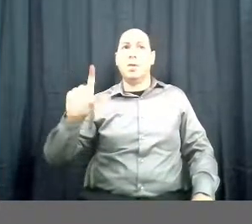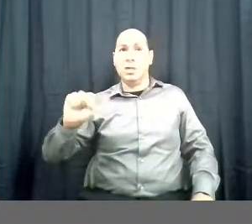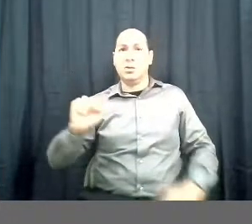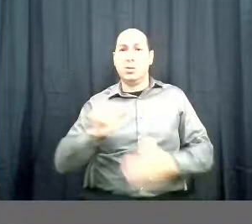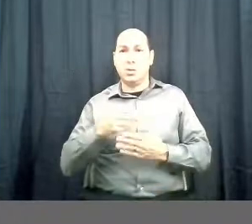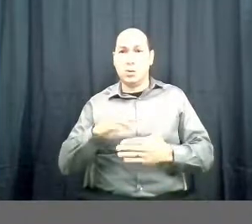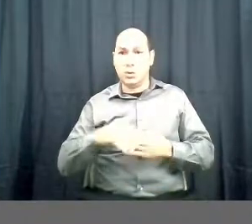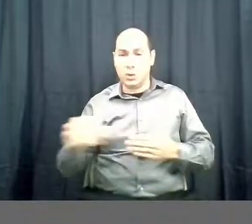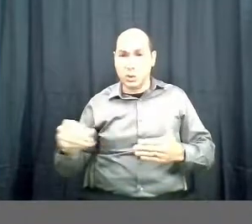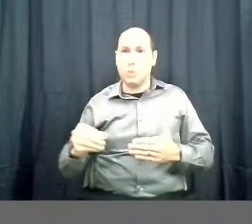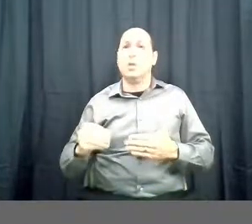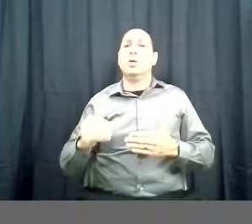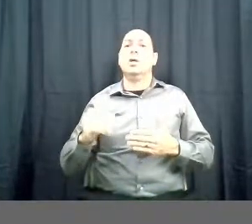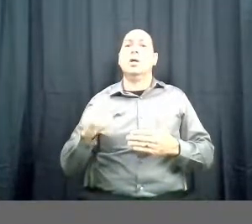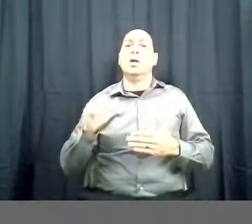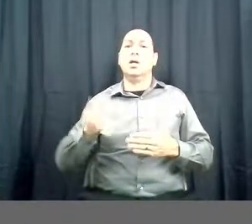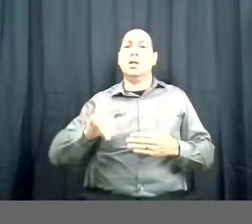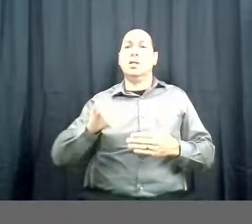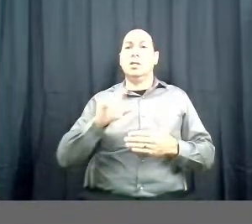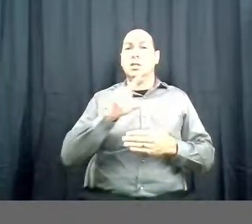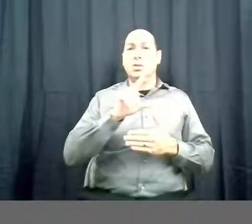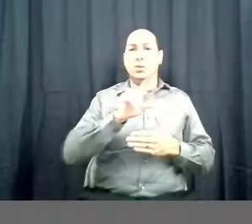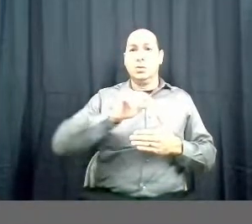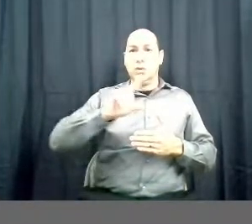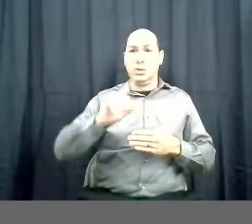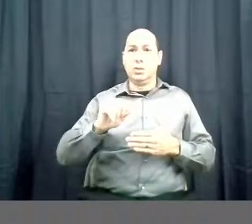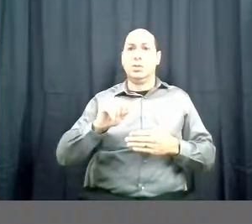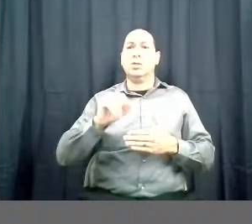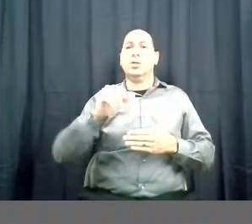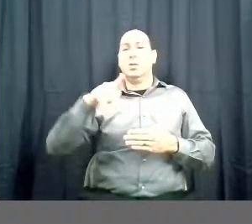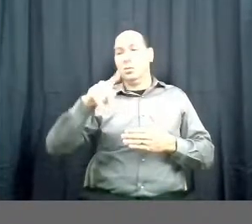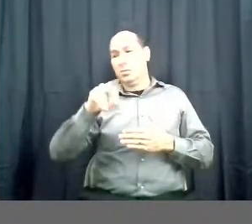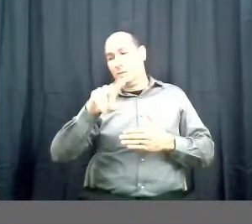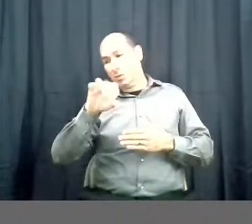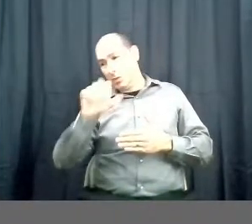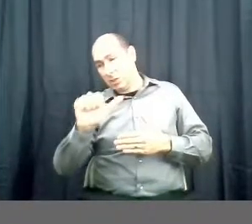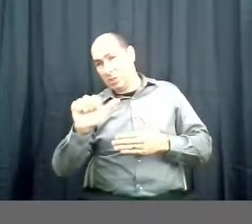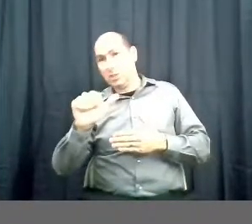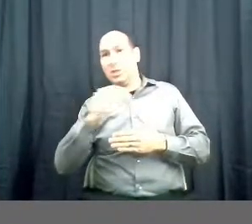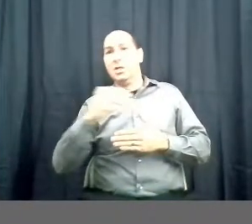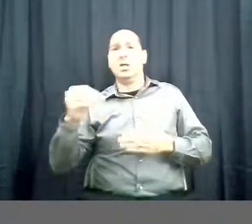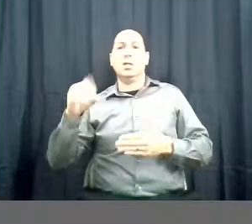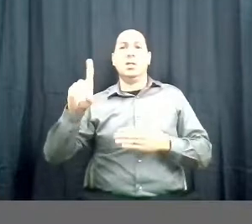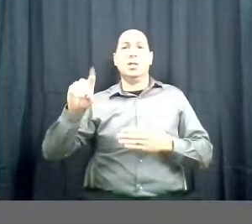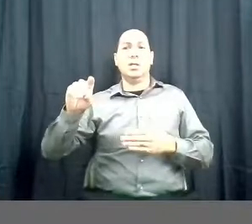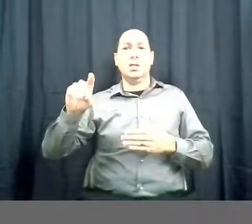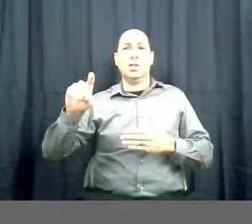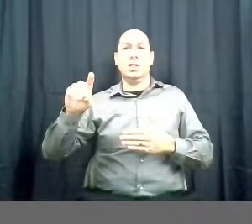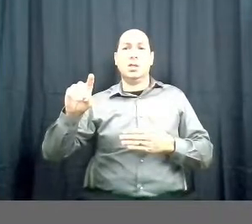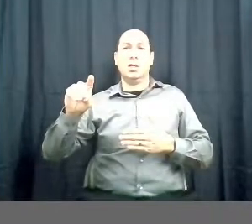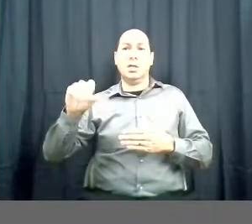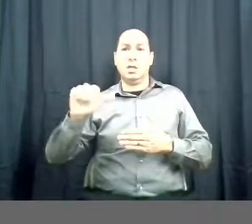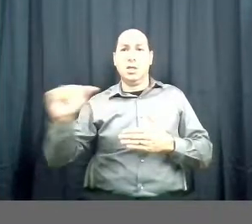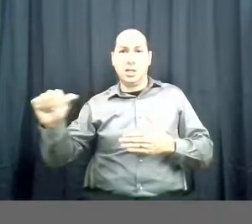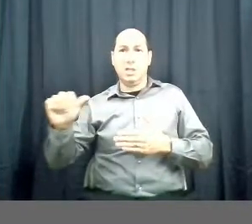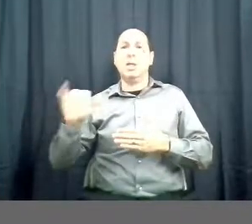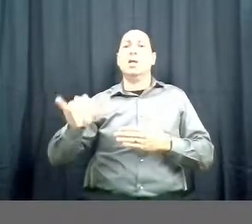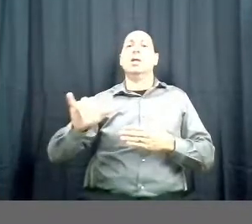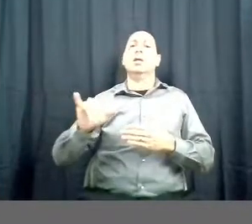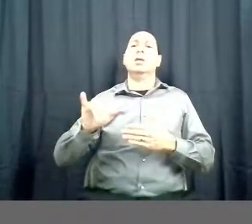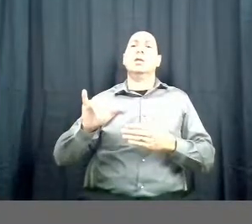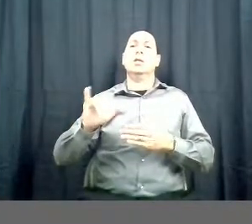10th, 2020, FOMB and PRASA and the DRA reached an agreement in principle to settle this obligation